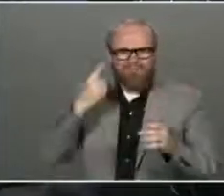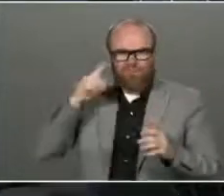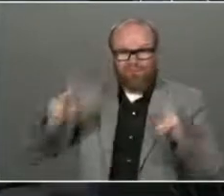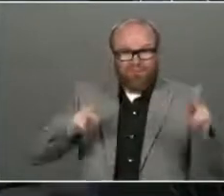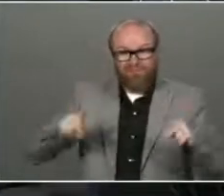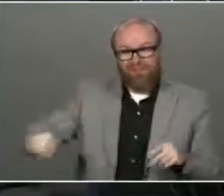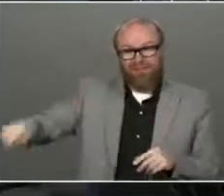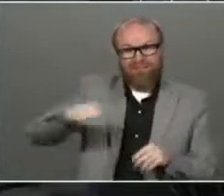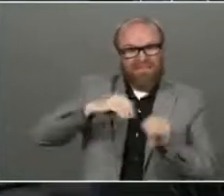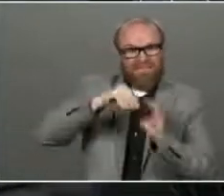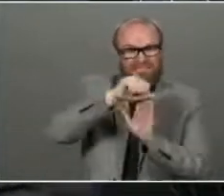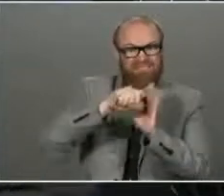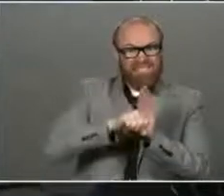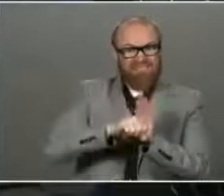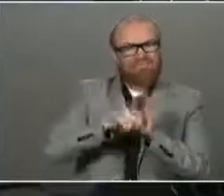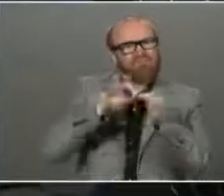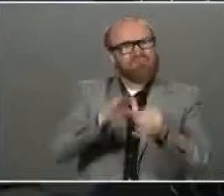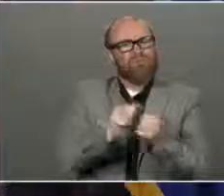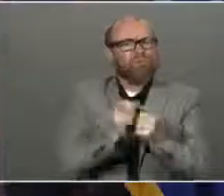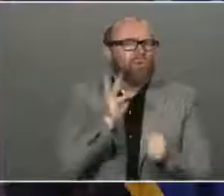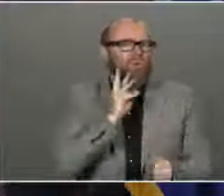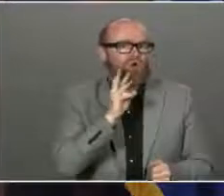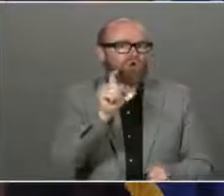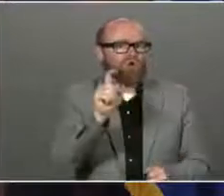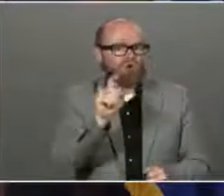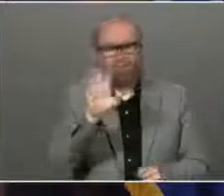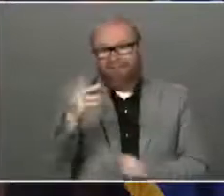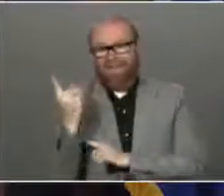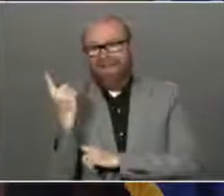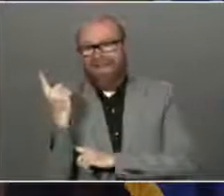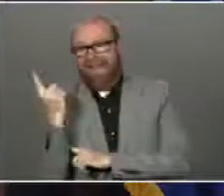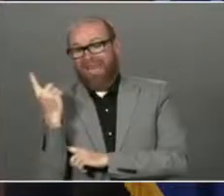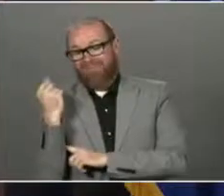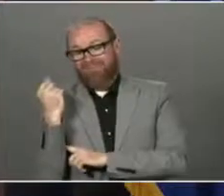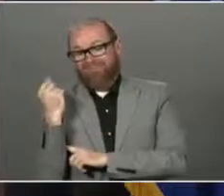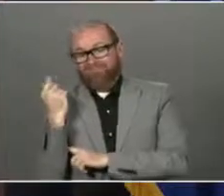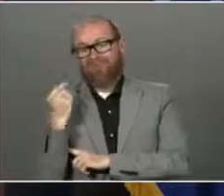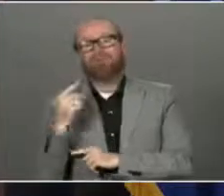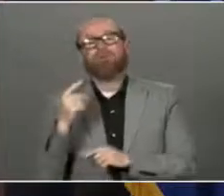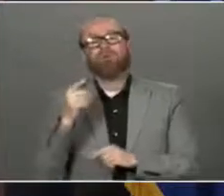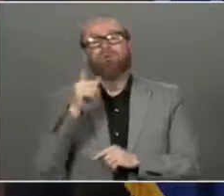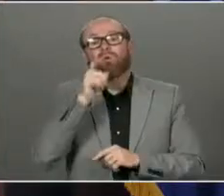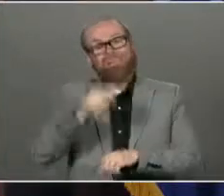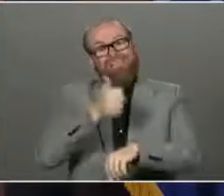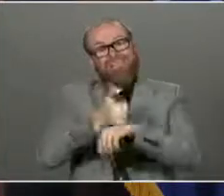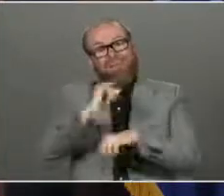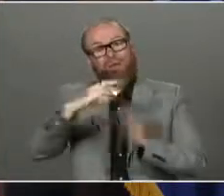comes to conservation measures? So just like last year, those will be taken on a district-by-district,